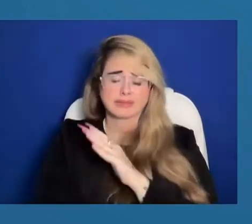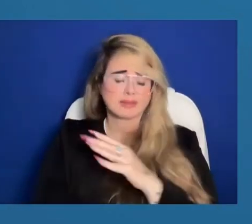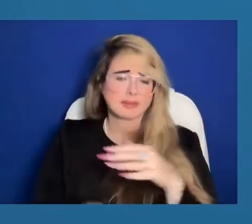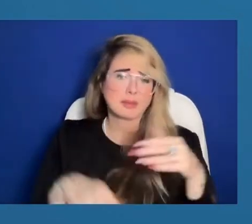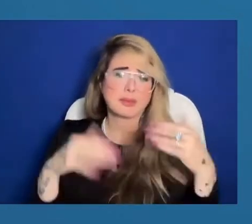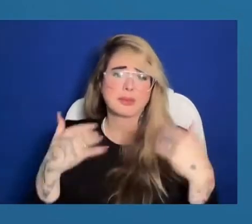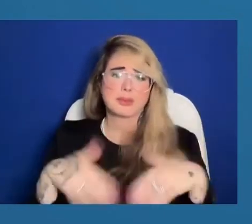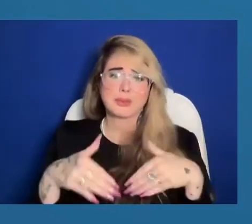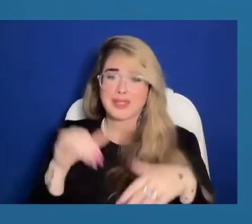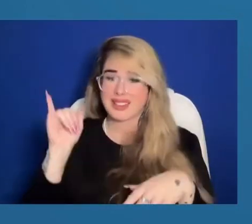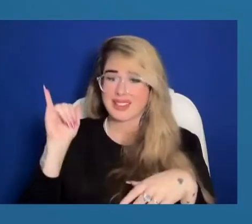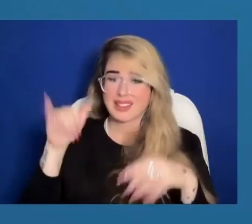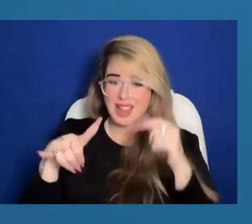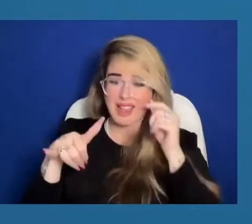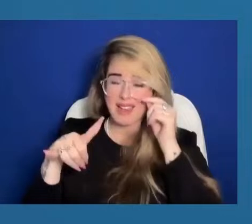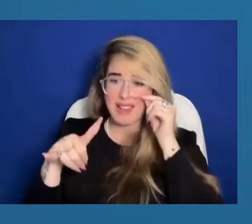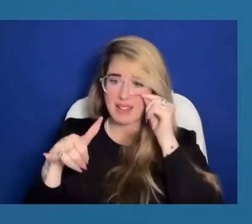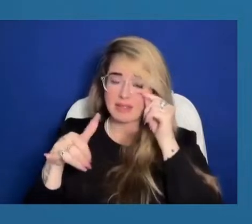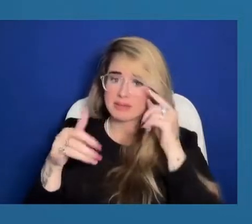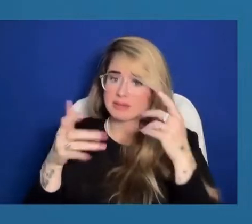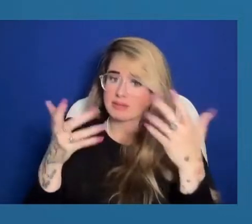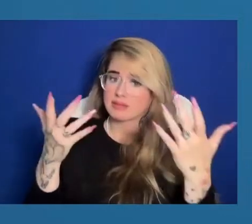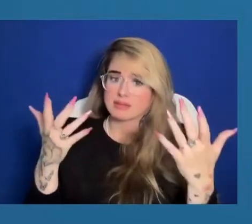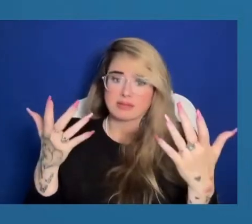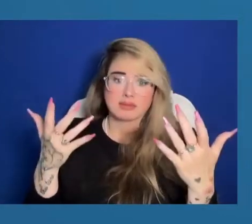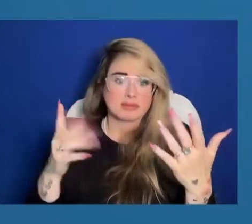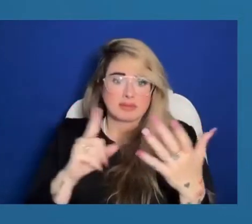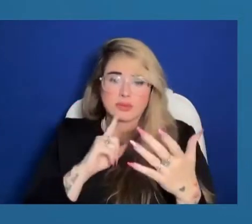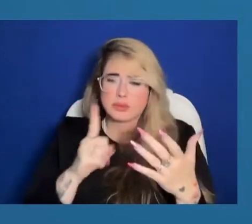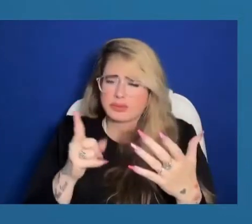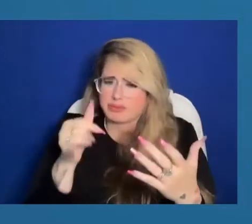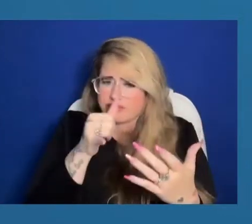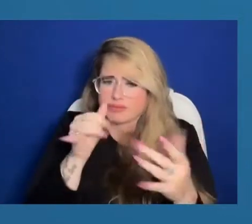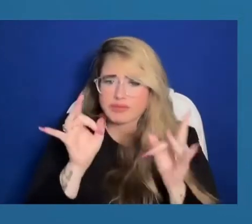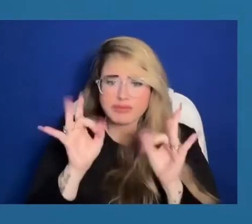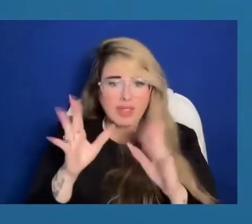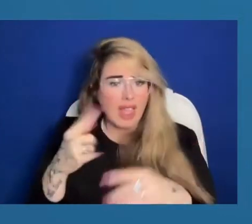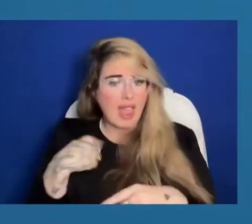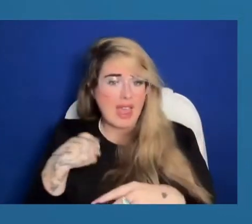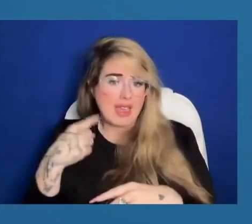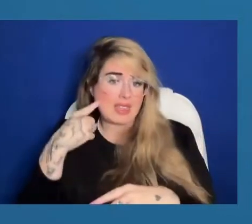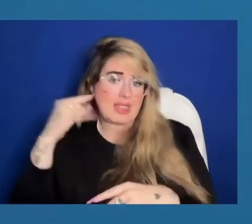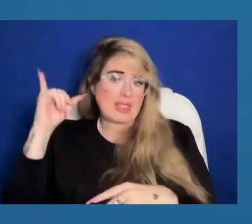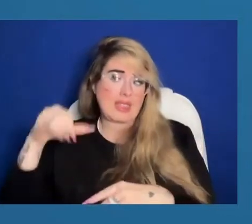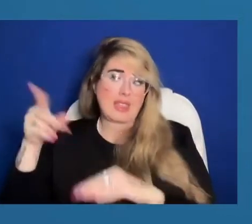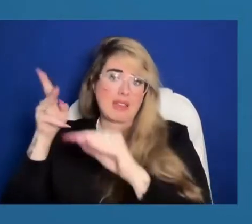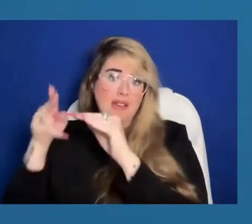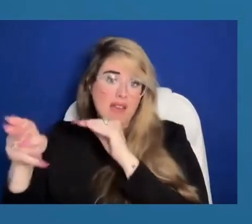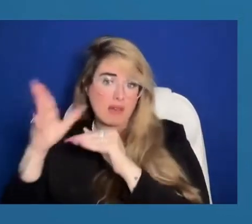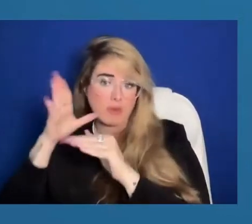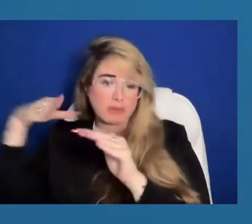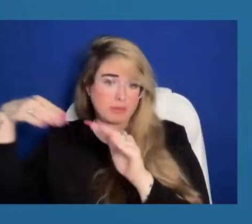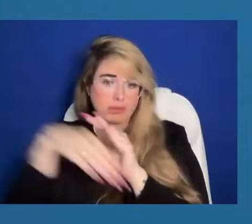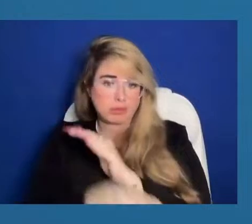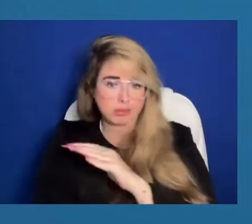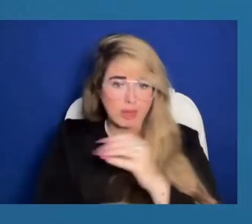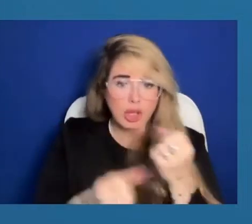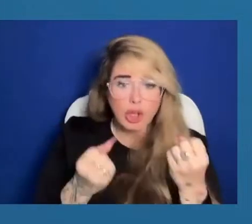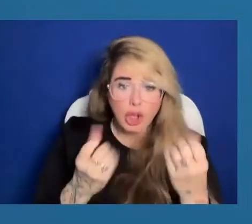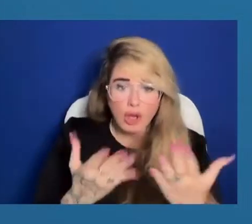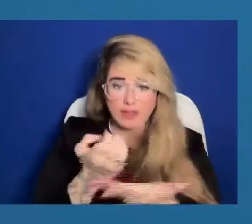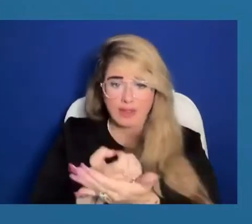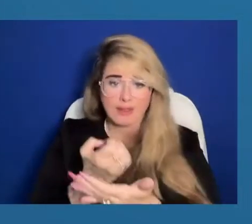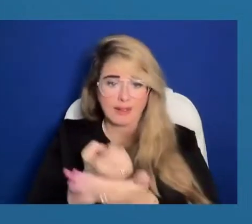of a shot across the bow that I think will cause a recession, again, not just here